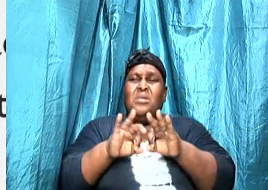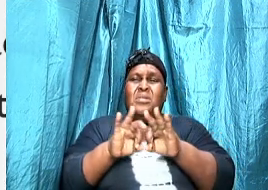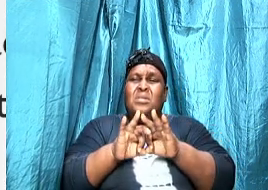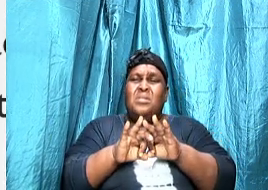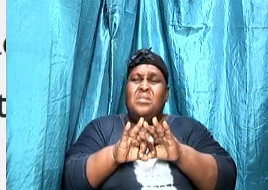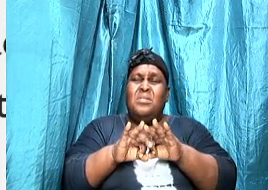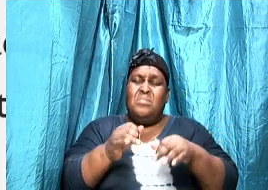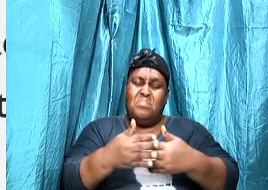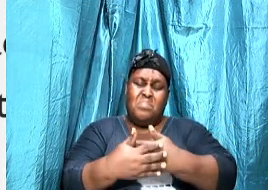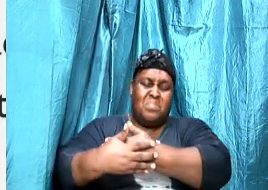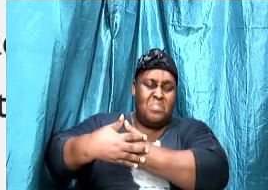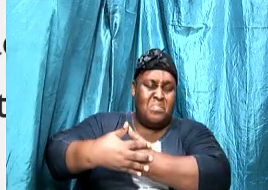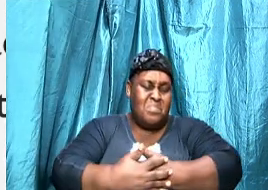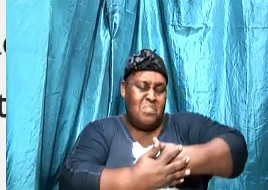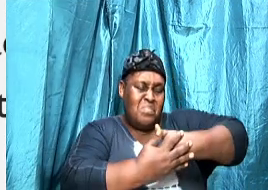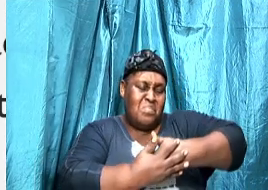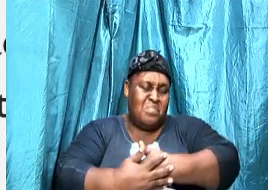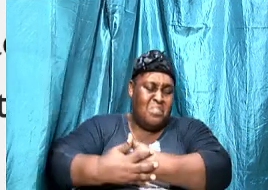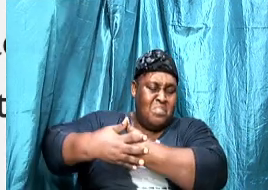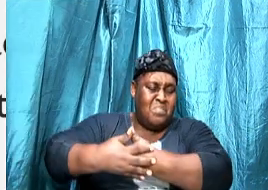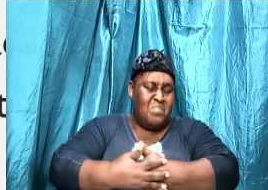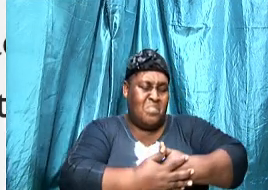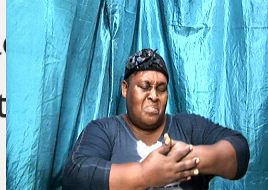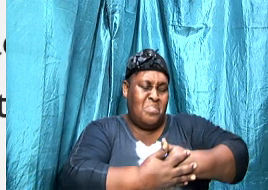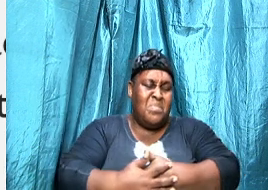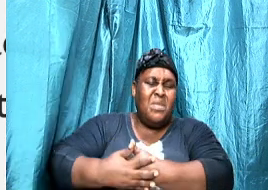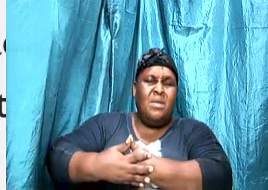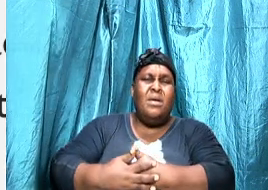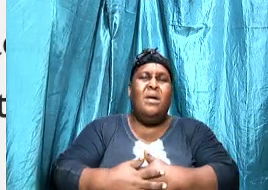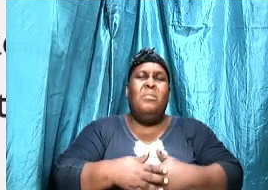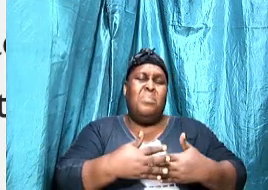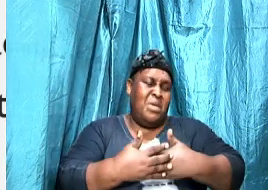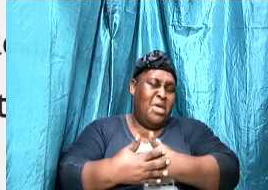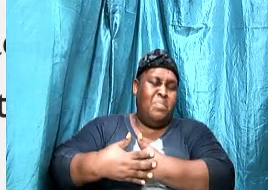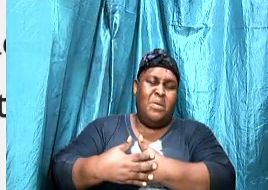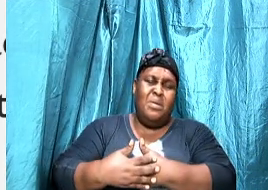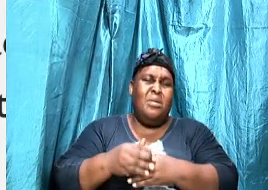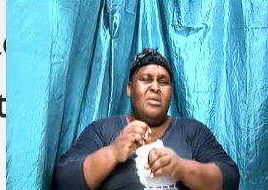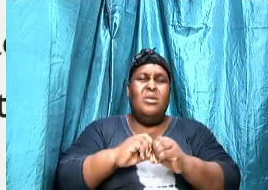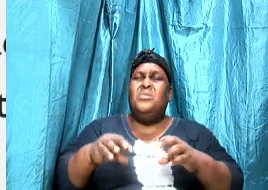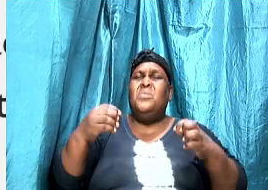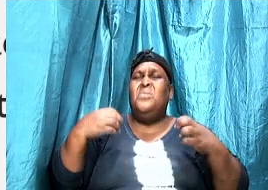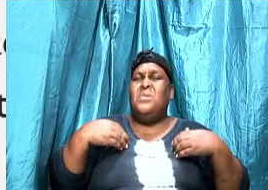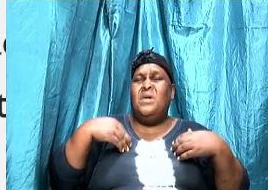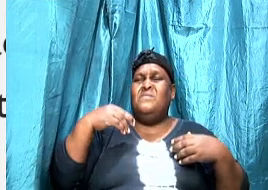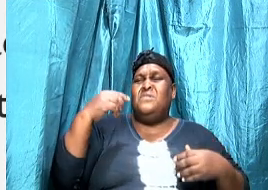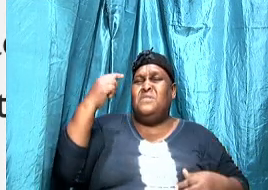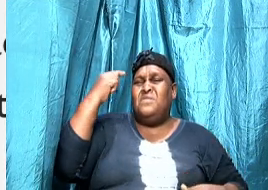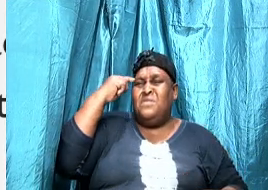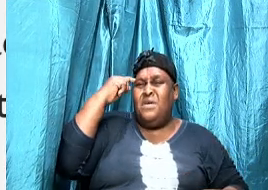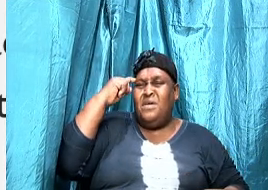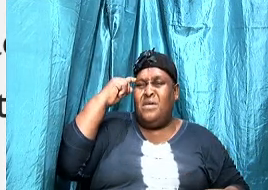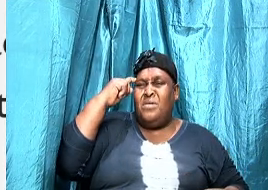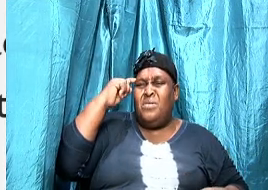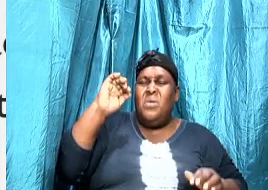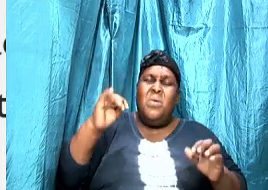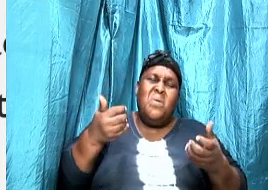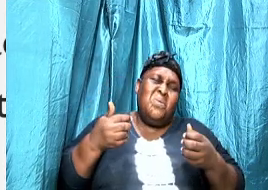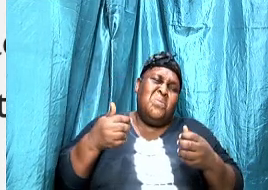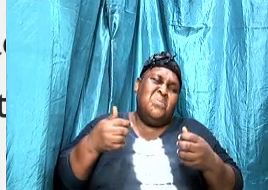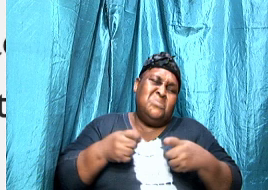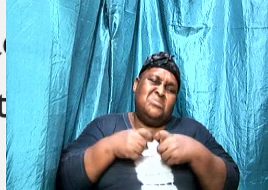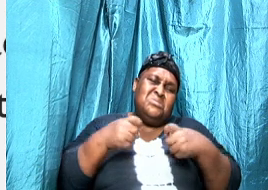to infant doesn't necessarily have to be taught how to sin. Sin is innate in him, because of that